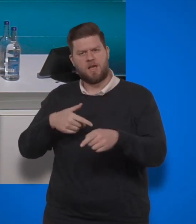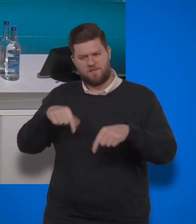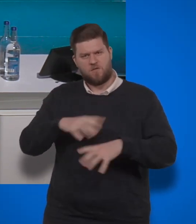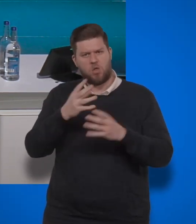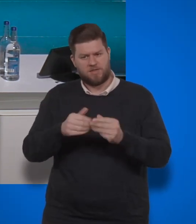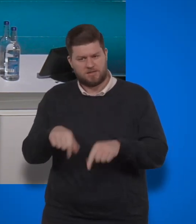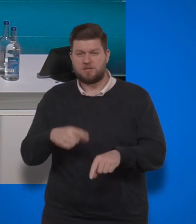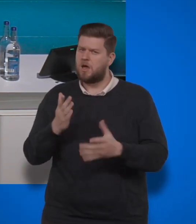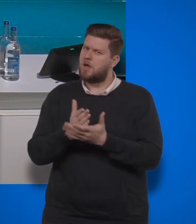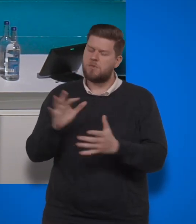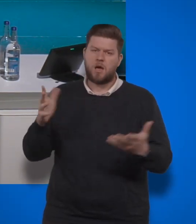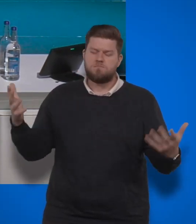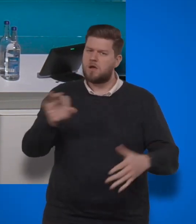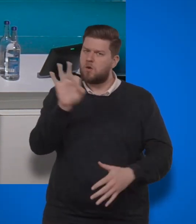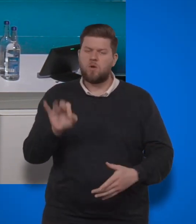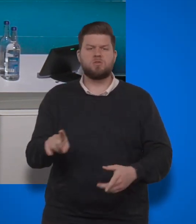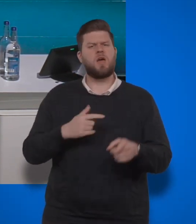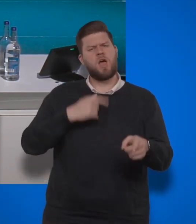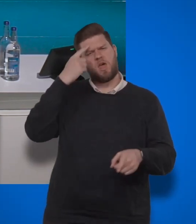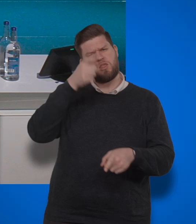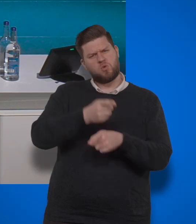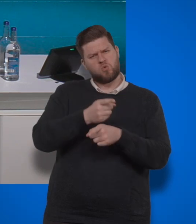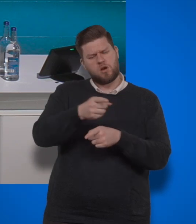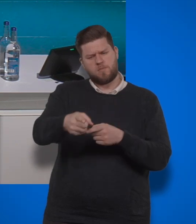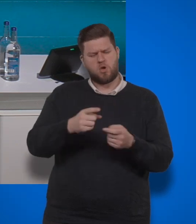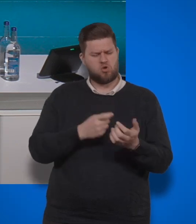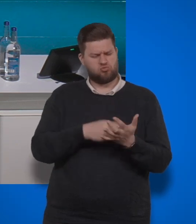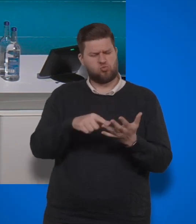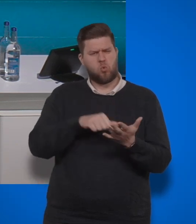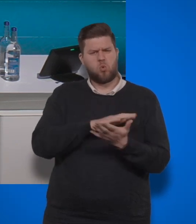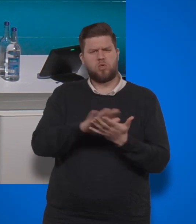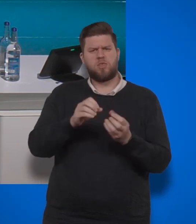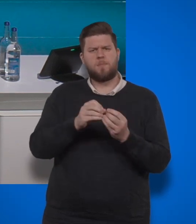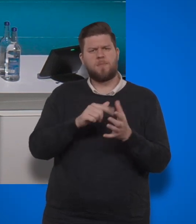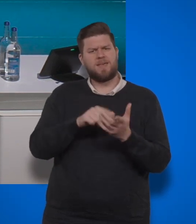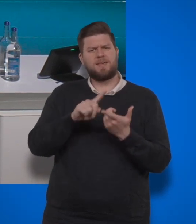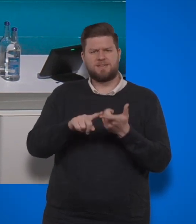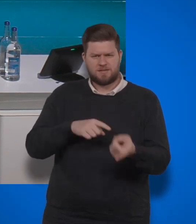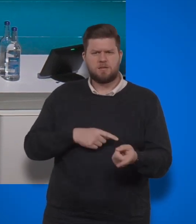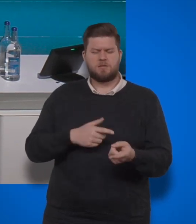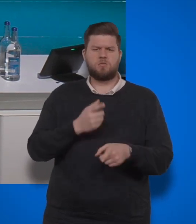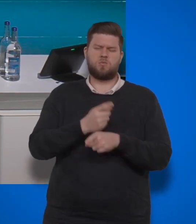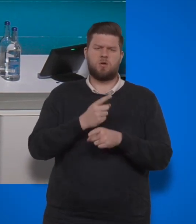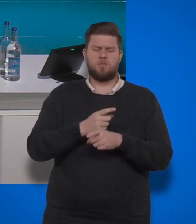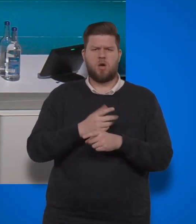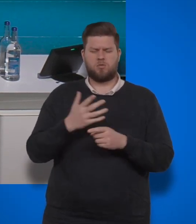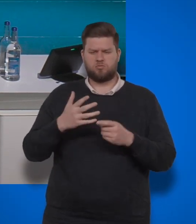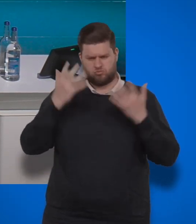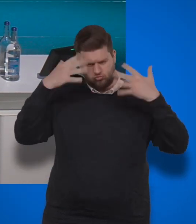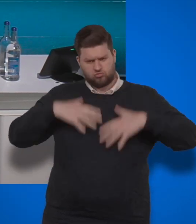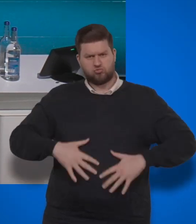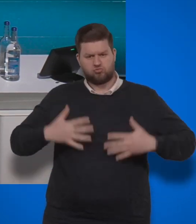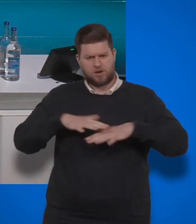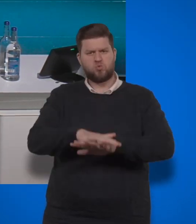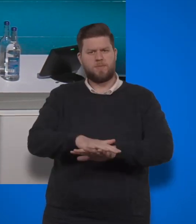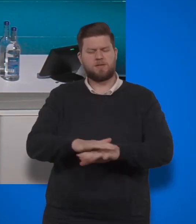is a huge question. I think you touched on Martina Rothbate's work of transhumanism, and I find